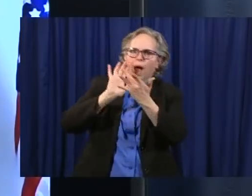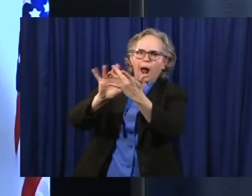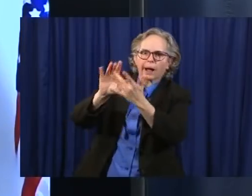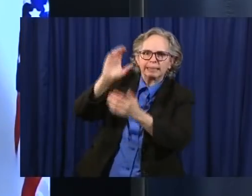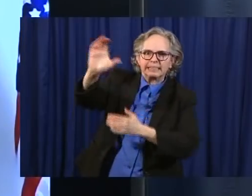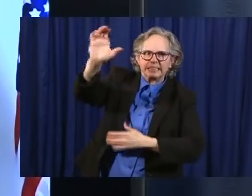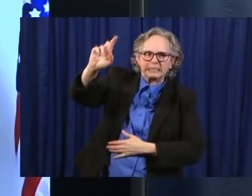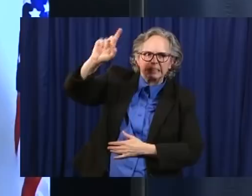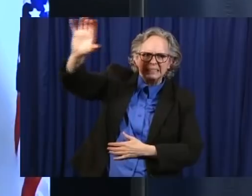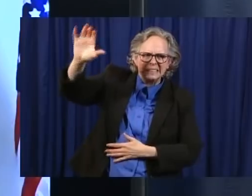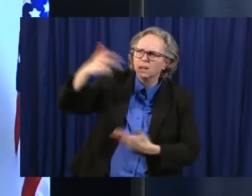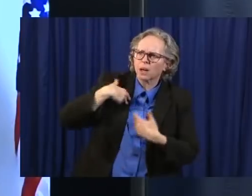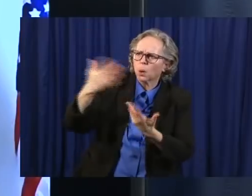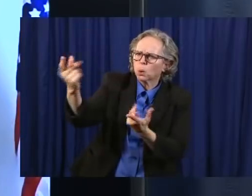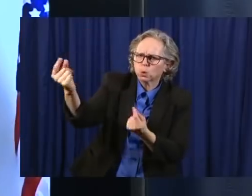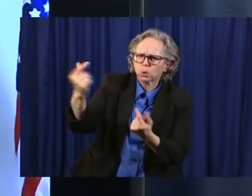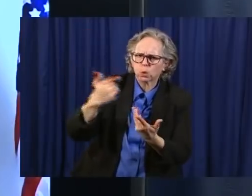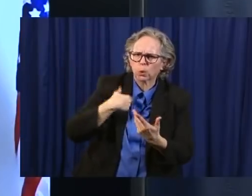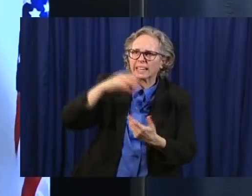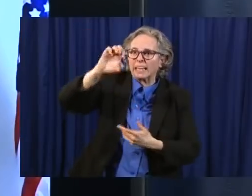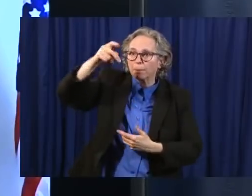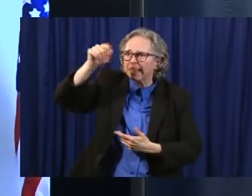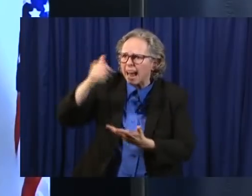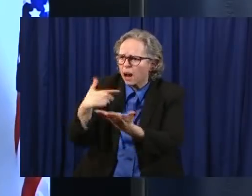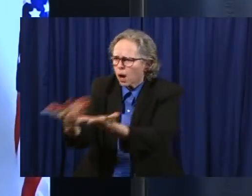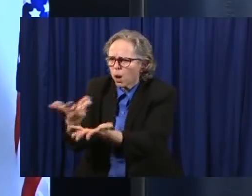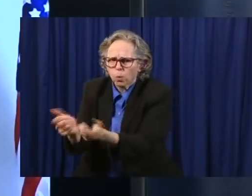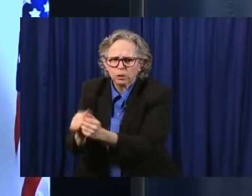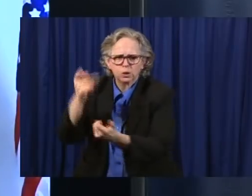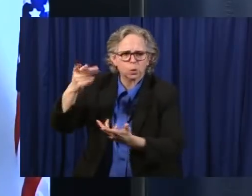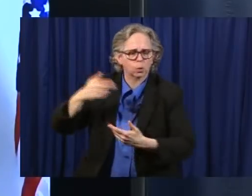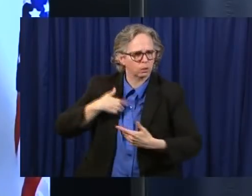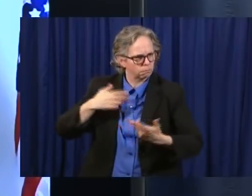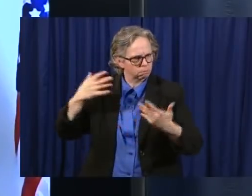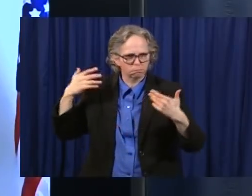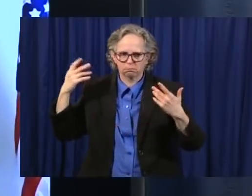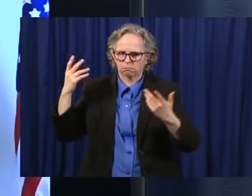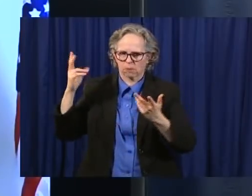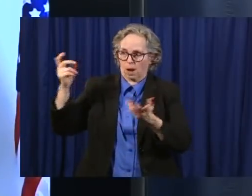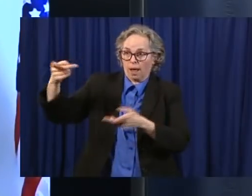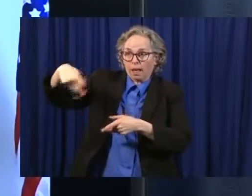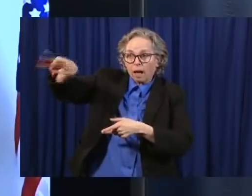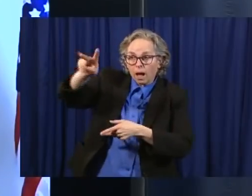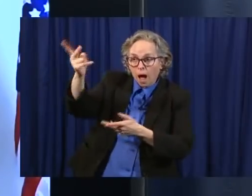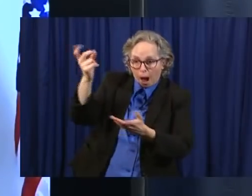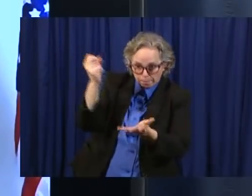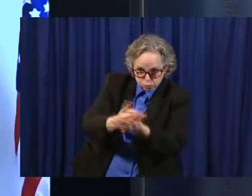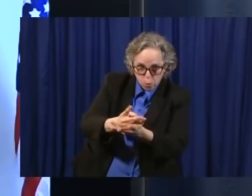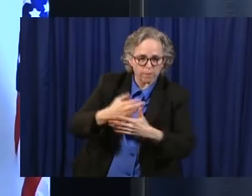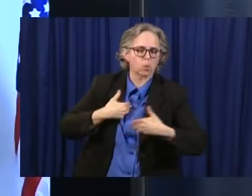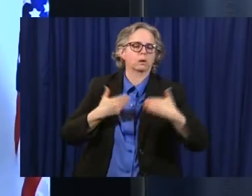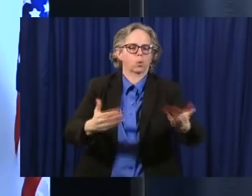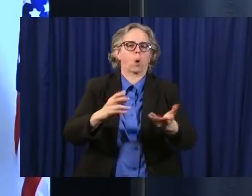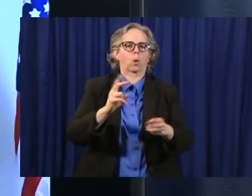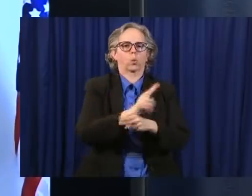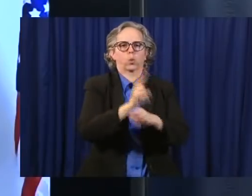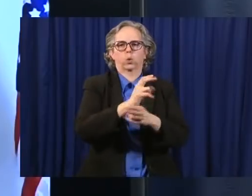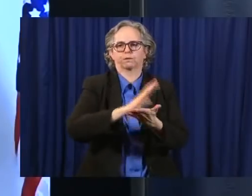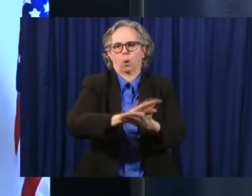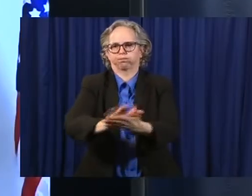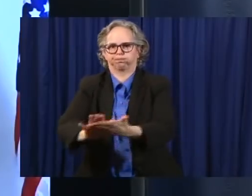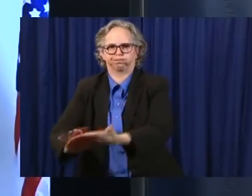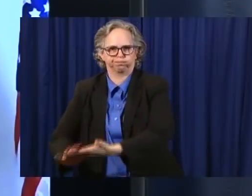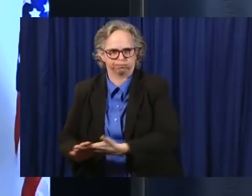use, would kill COVID. So we narrowed down to just using those chemicals. We stopped people from moving from prison to